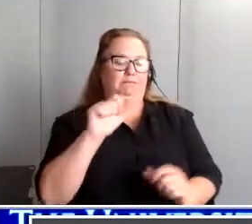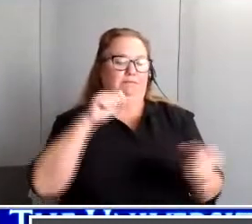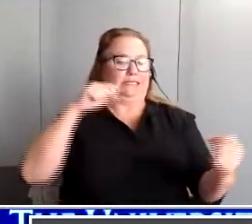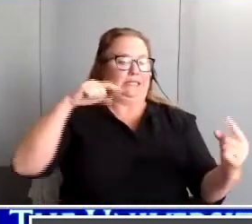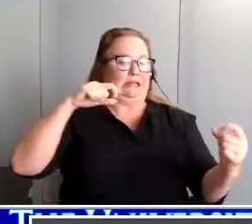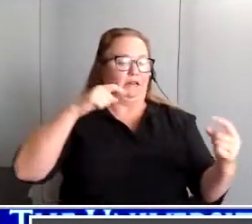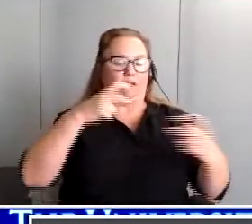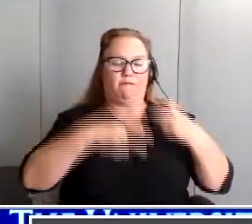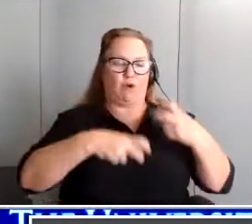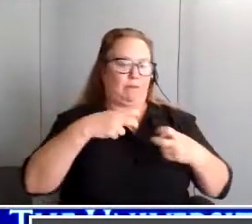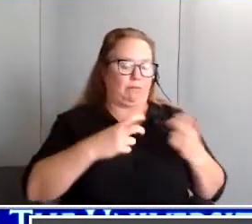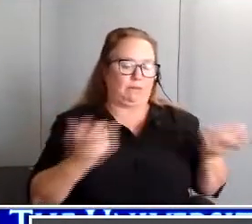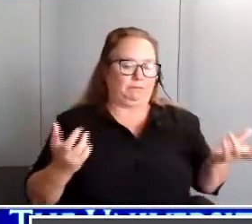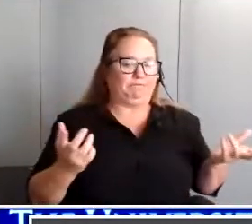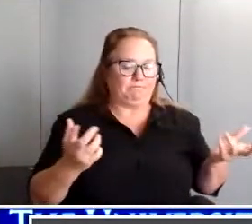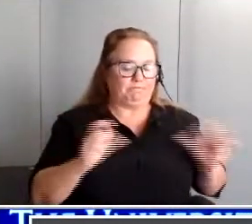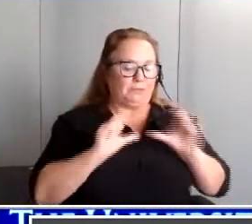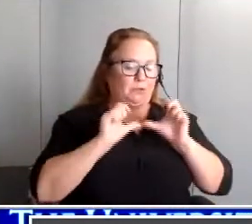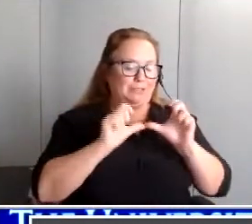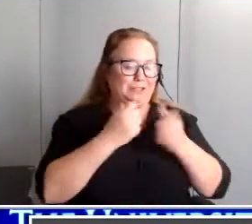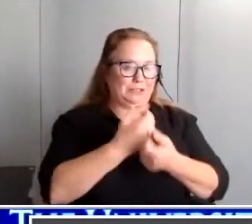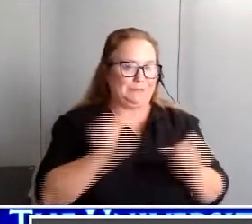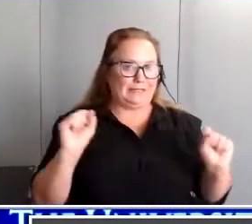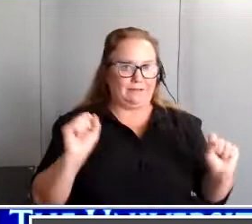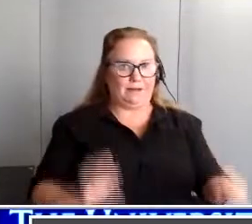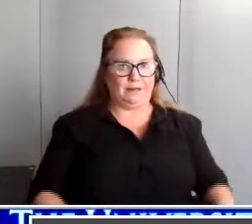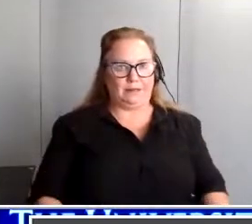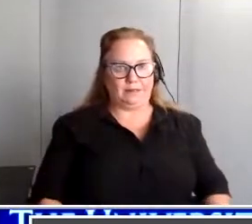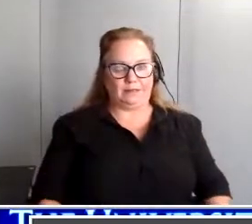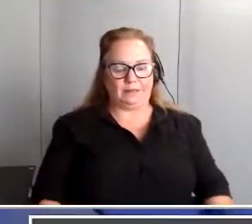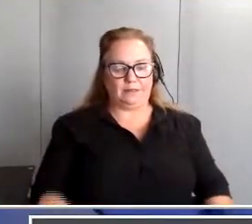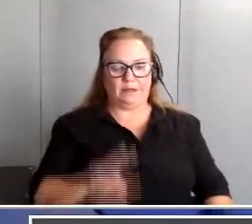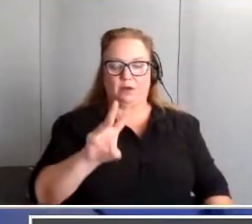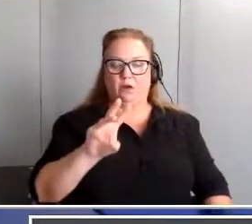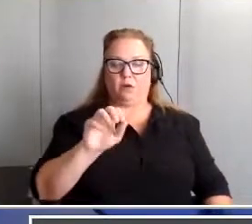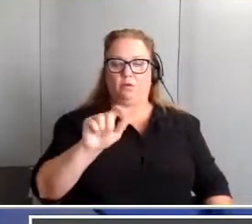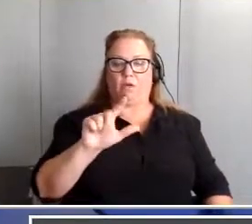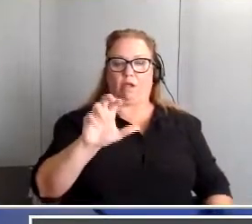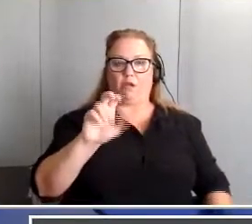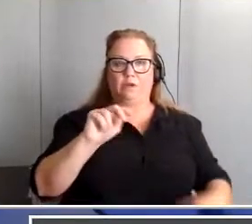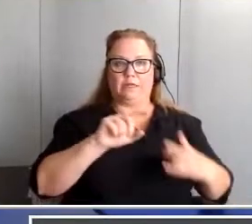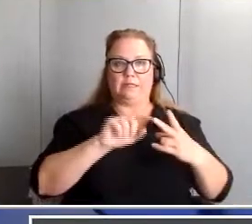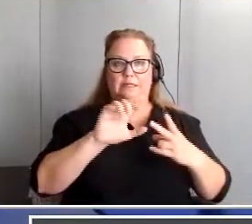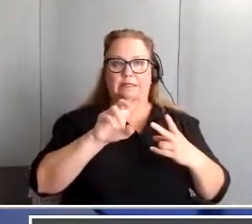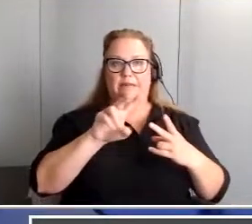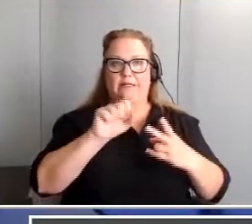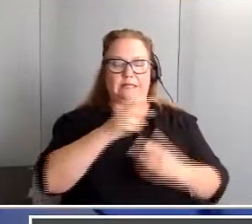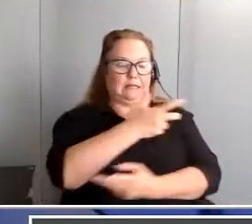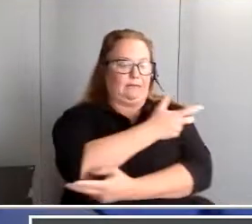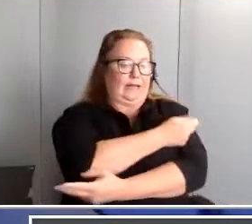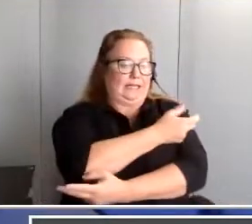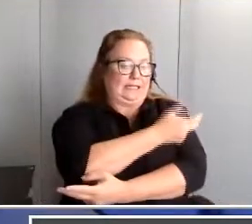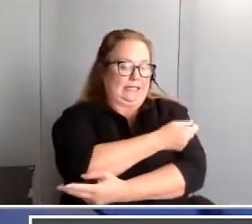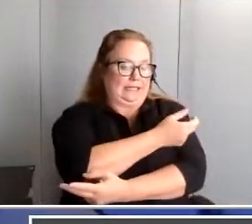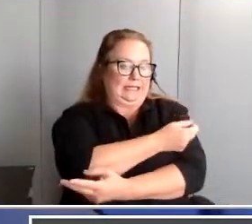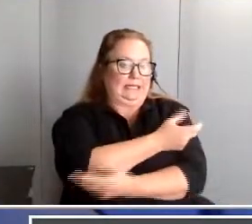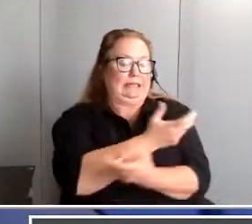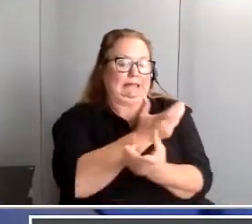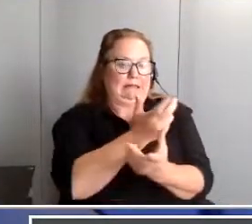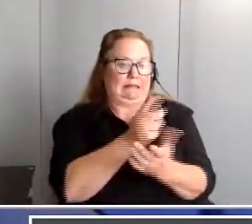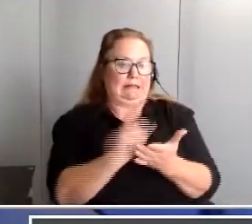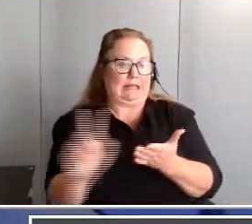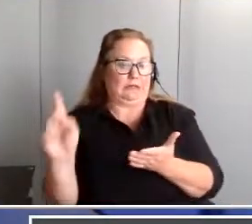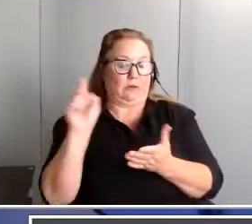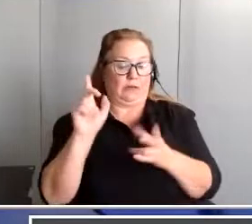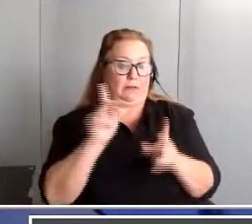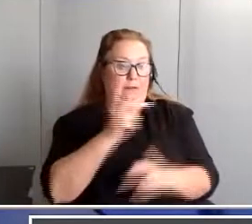problem. So it continues to be safe. Yeah. And just to say, Walgreens and CVS got the vaccine last week, and there are no signals in that population. People who have been vaccinated with the